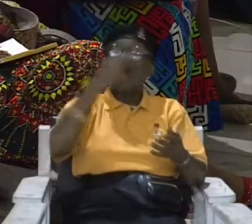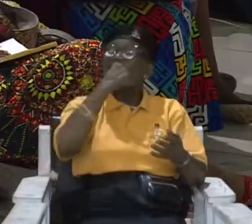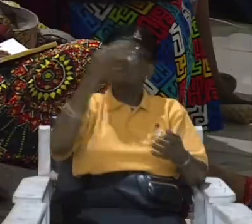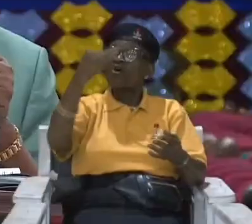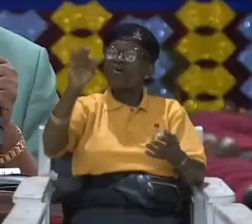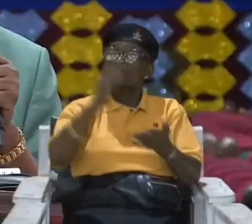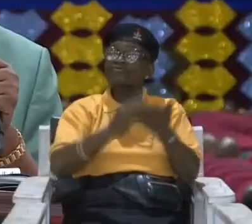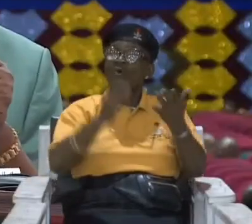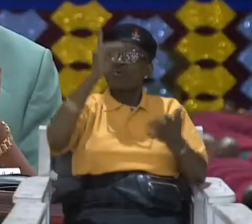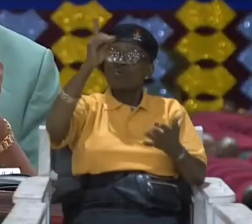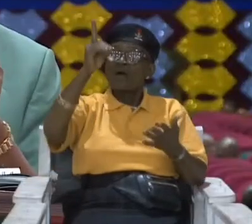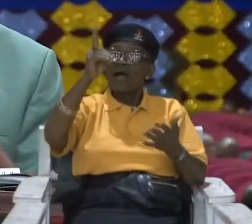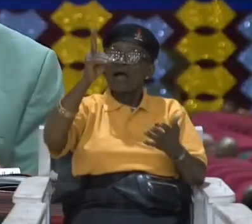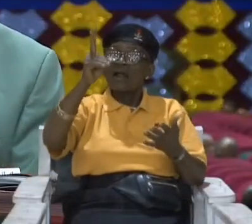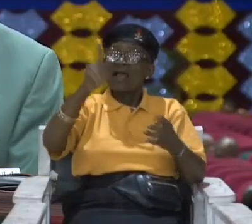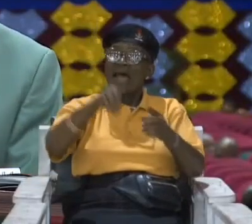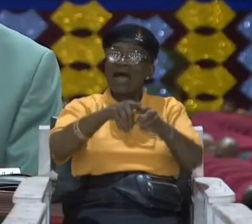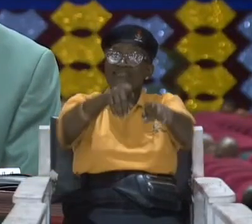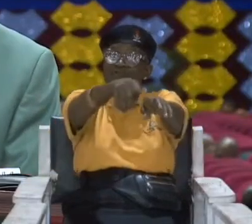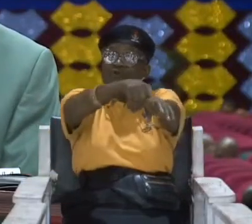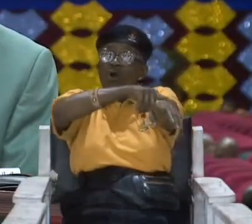And at long last,